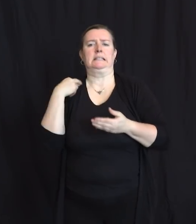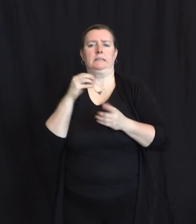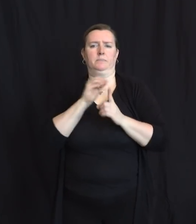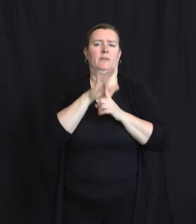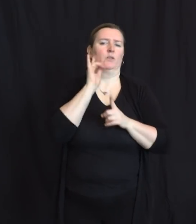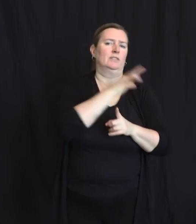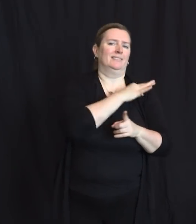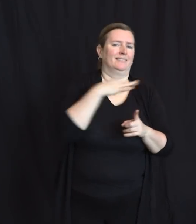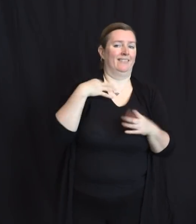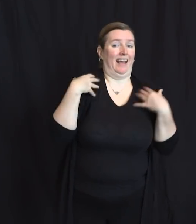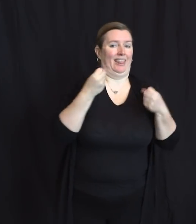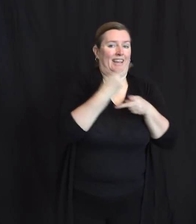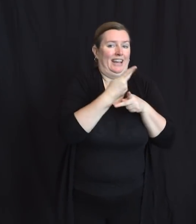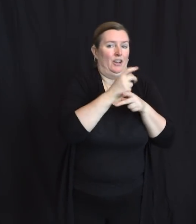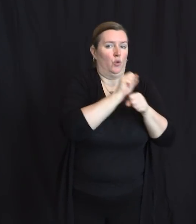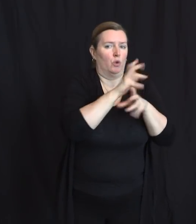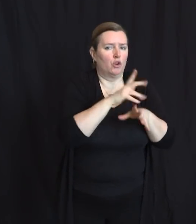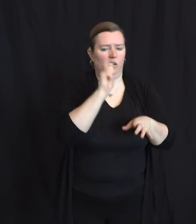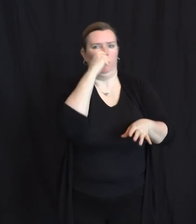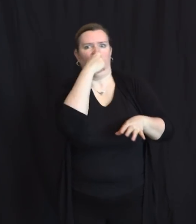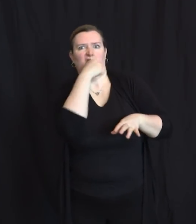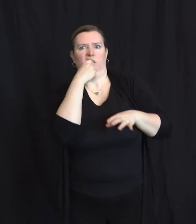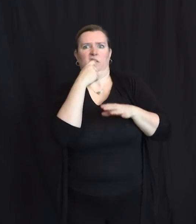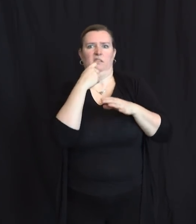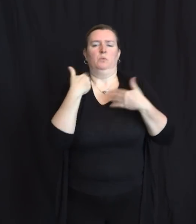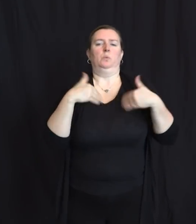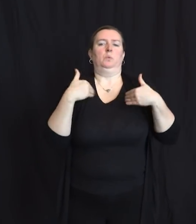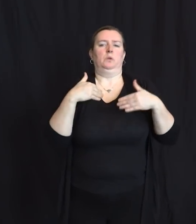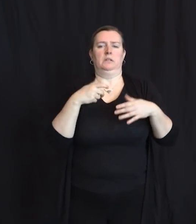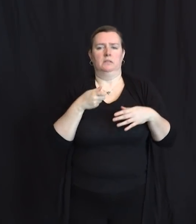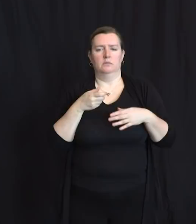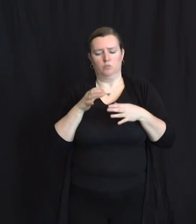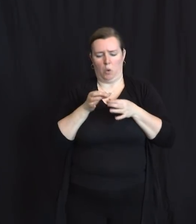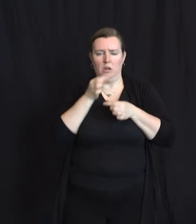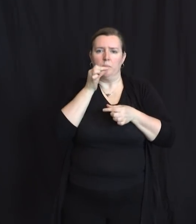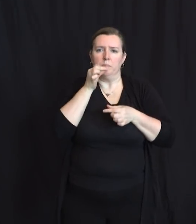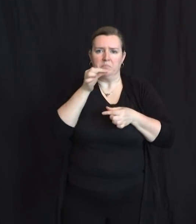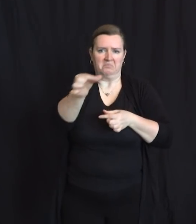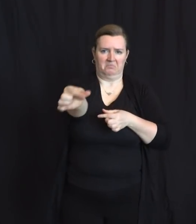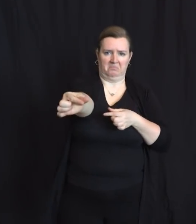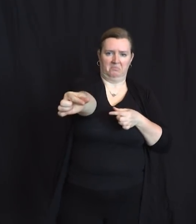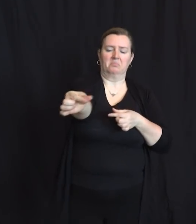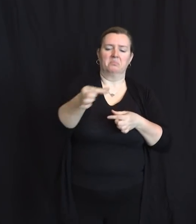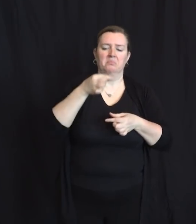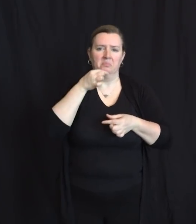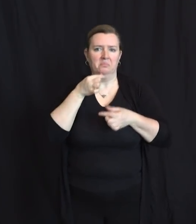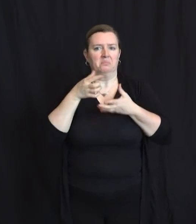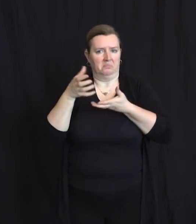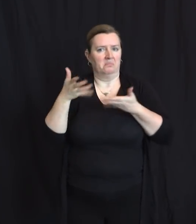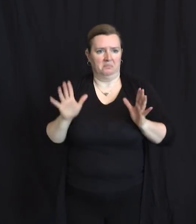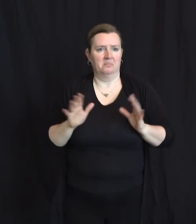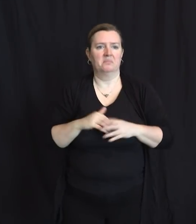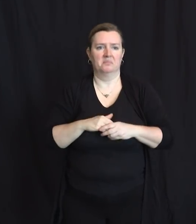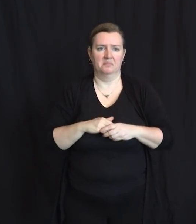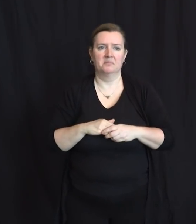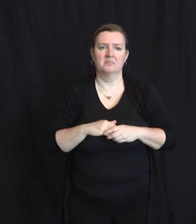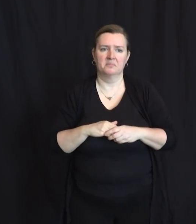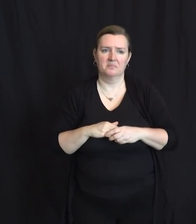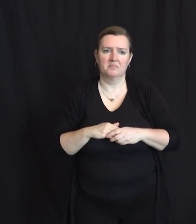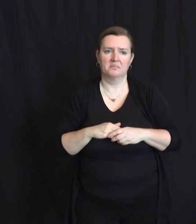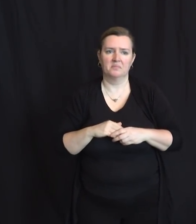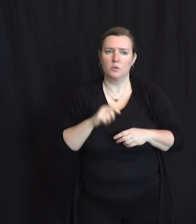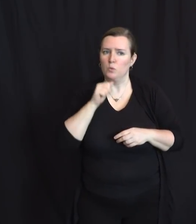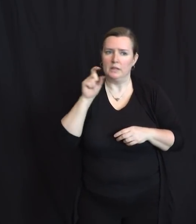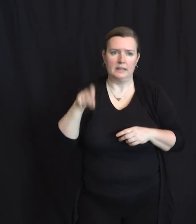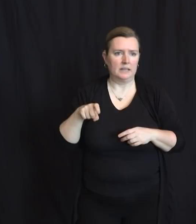increases collection throughput, how quickly you can collect the specimens, quadrupling it, decreases the use of PPEs that people